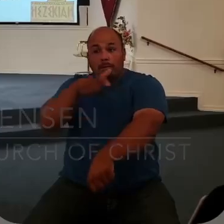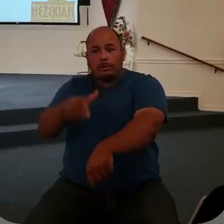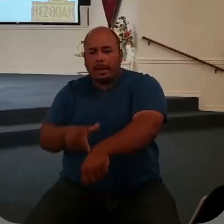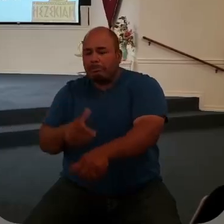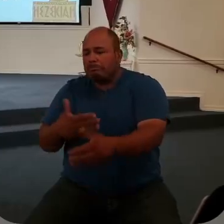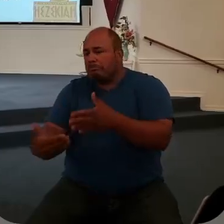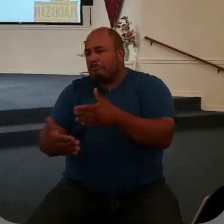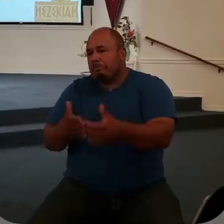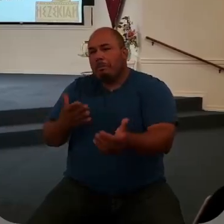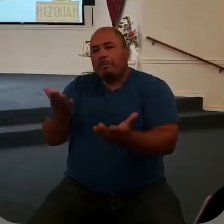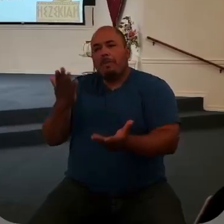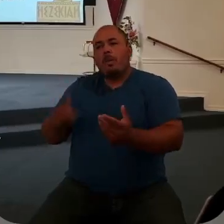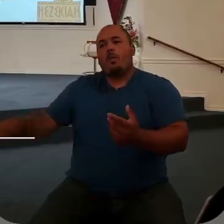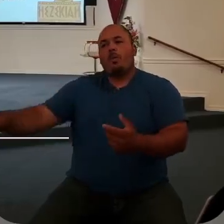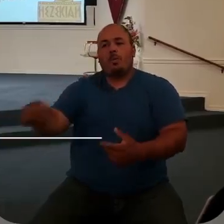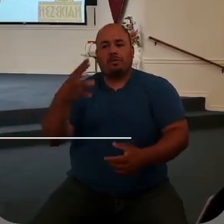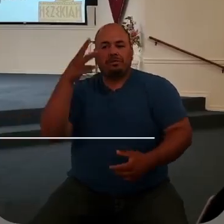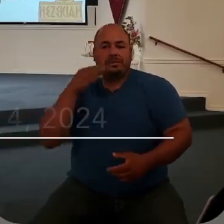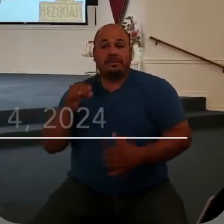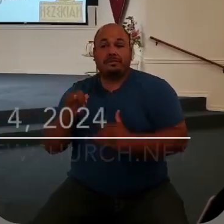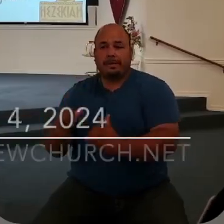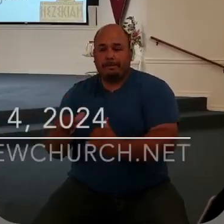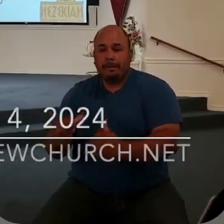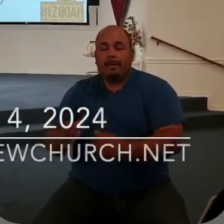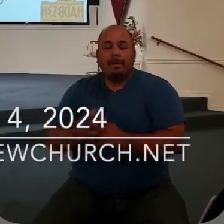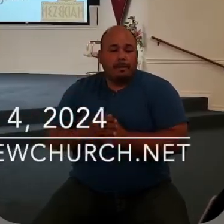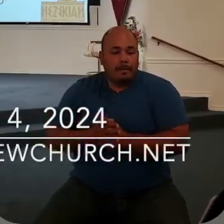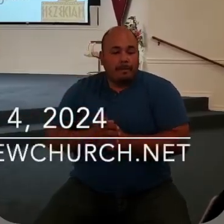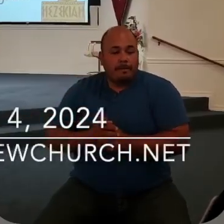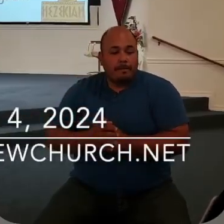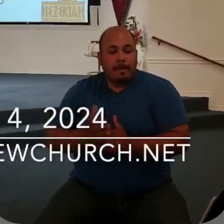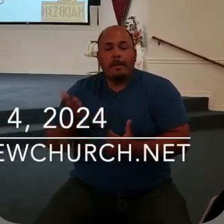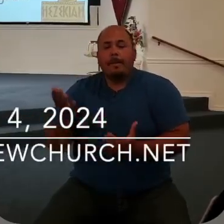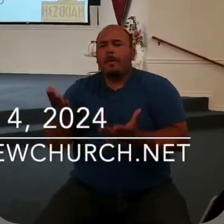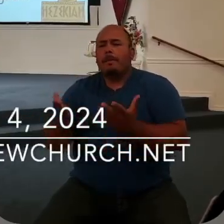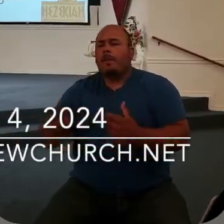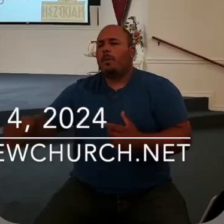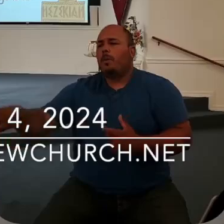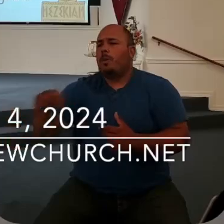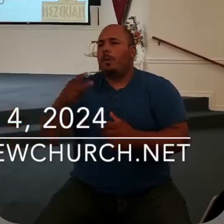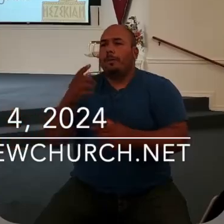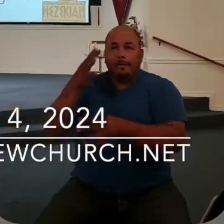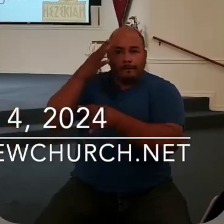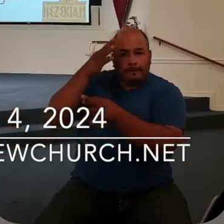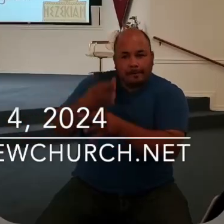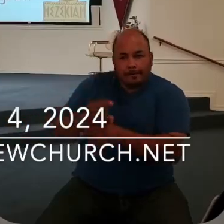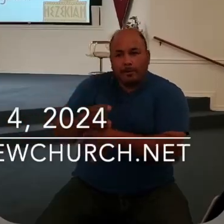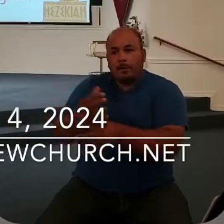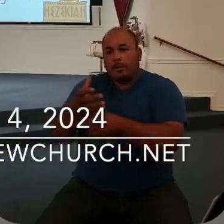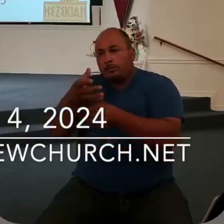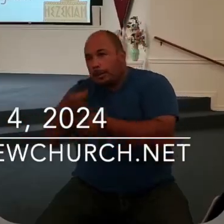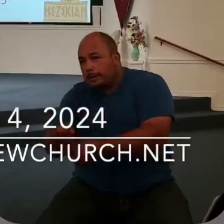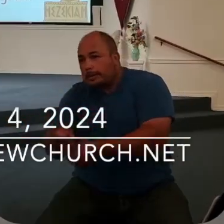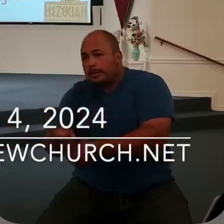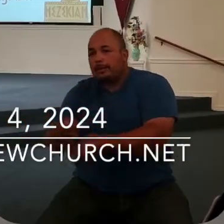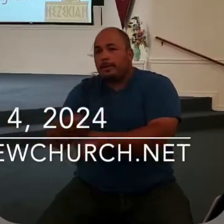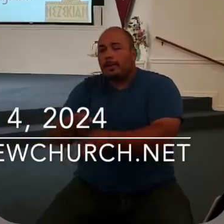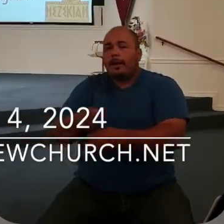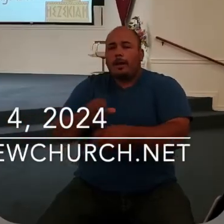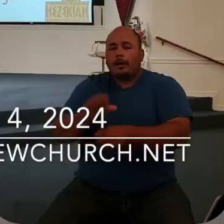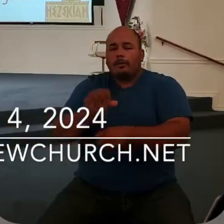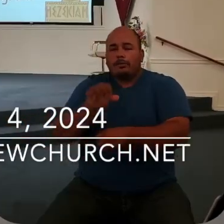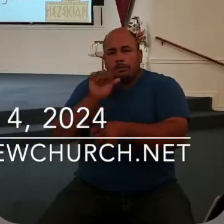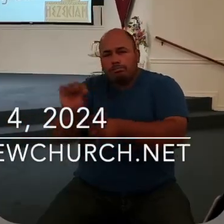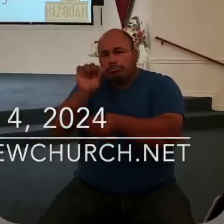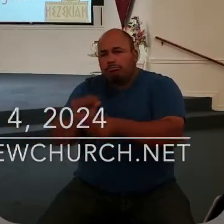Hezekiah, faithful, trusting in God, diligent in God's service, throwing out every